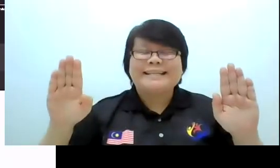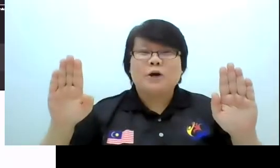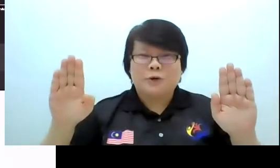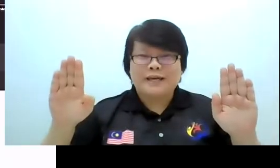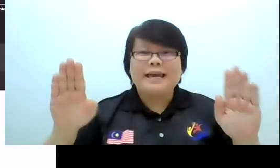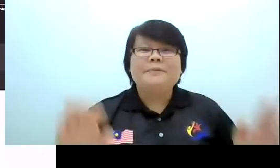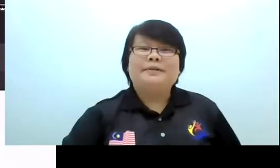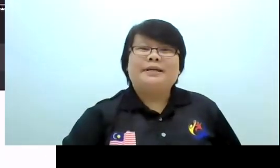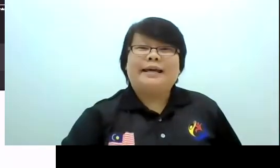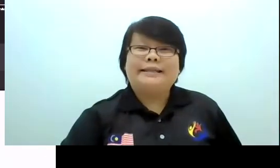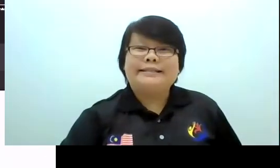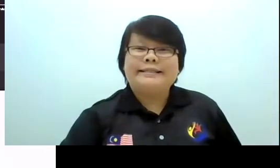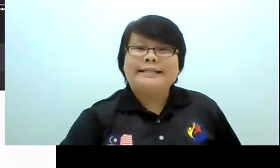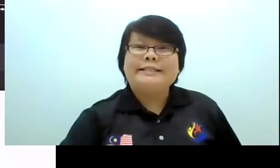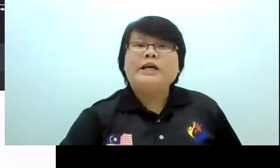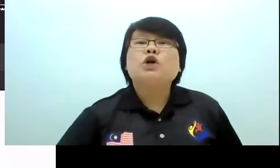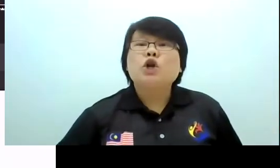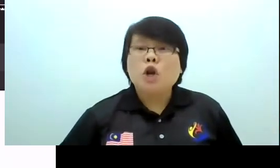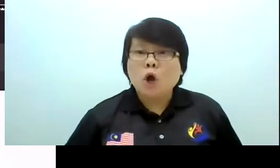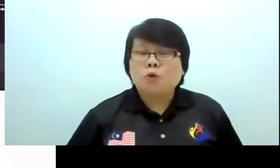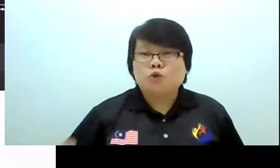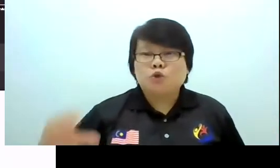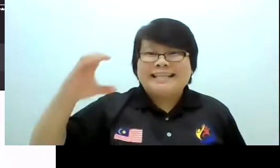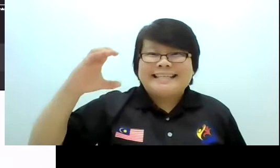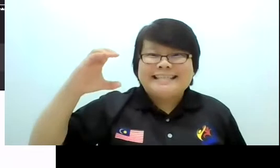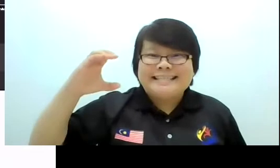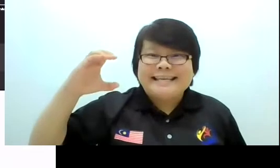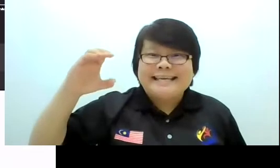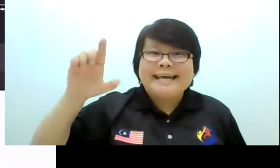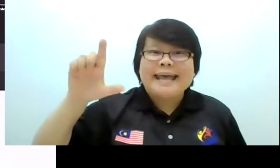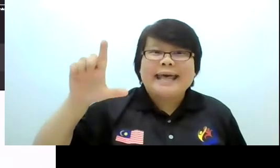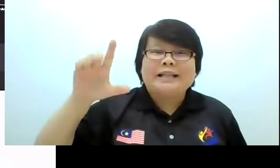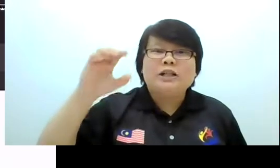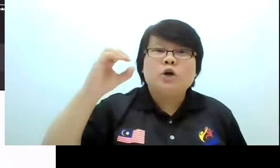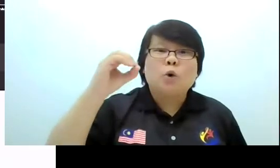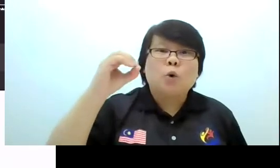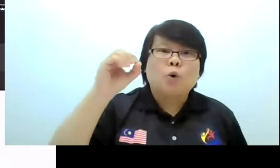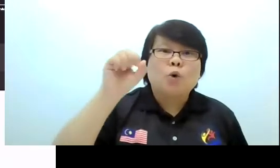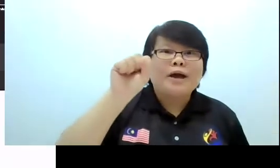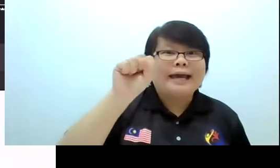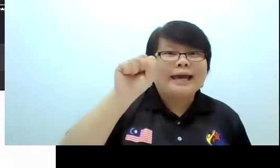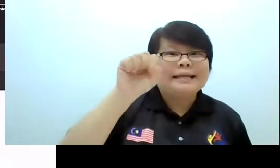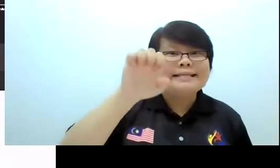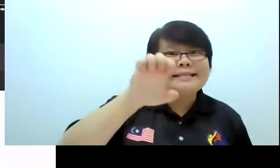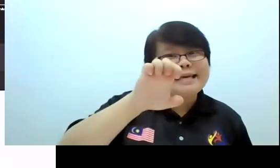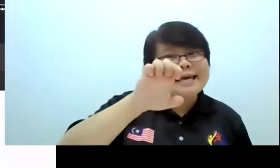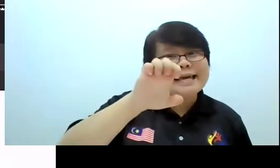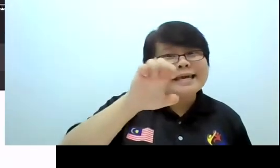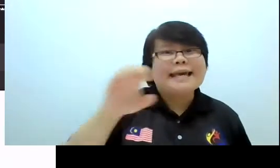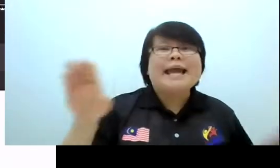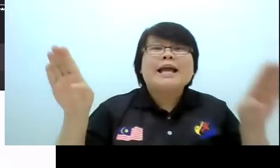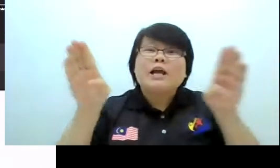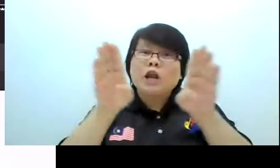open, okay? And this is close, C, L, O, S,